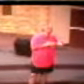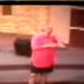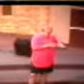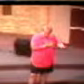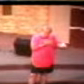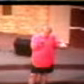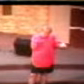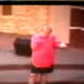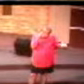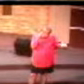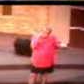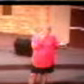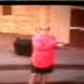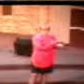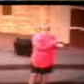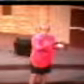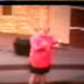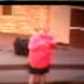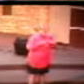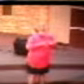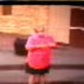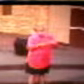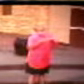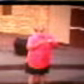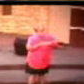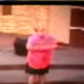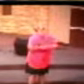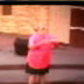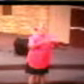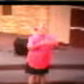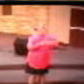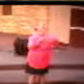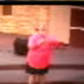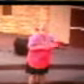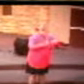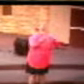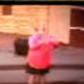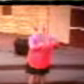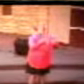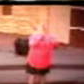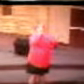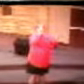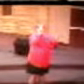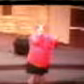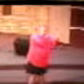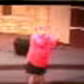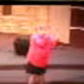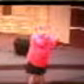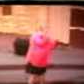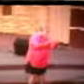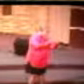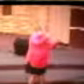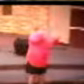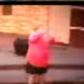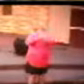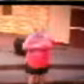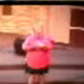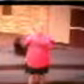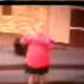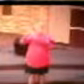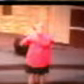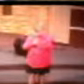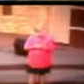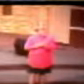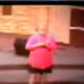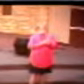And someone said, well, we're going to keep doing it. So we kept doing it. The next month, community cookout, we put the signs up, flyers out, smoke